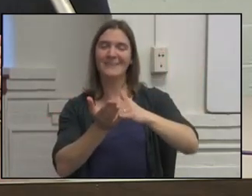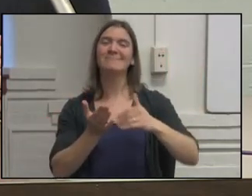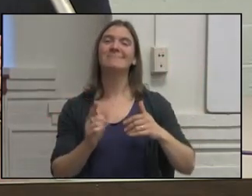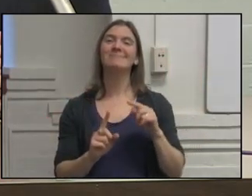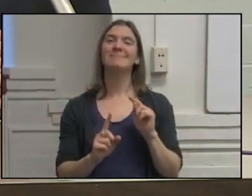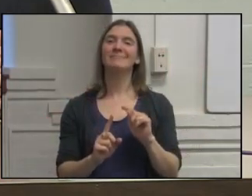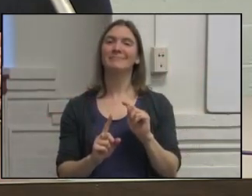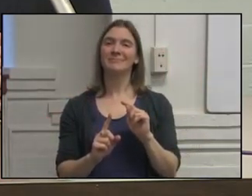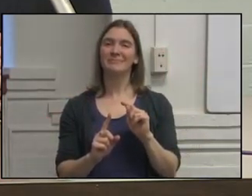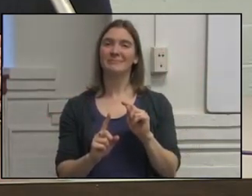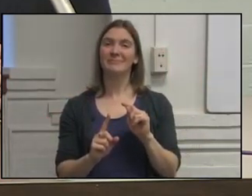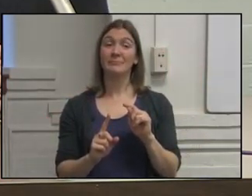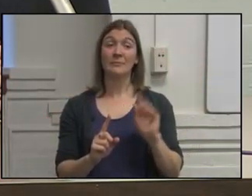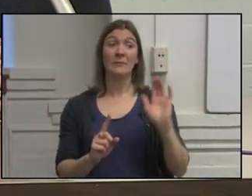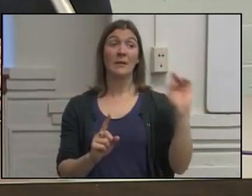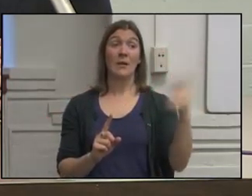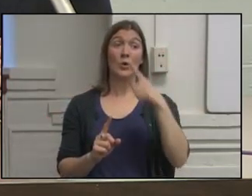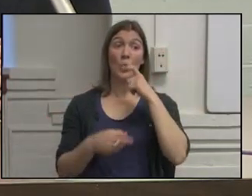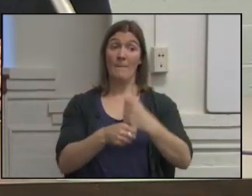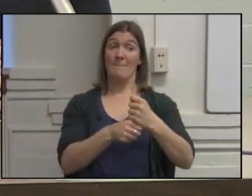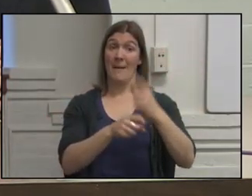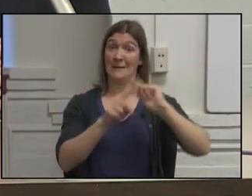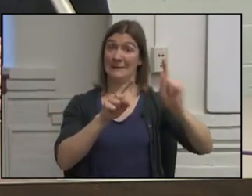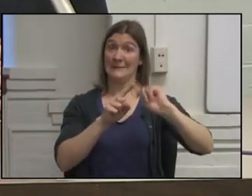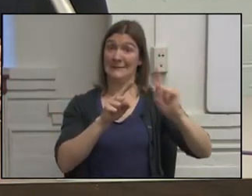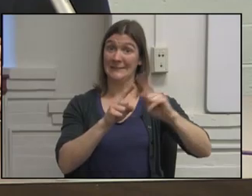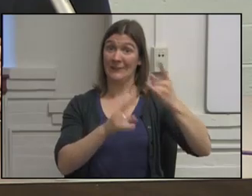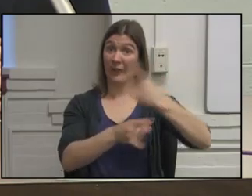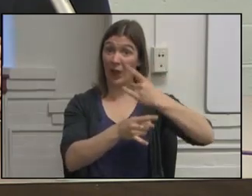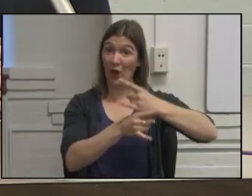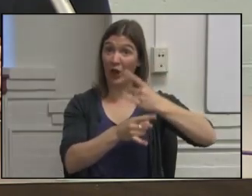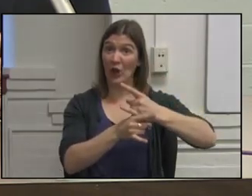the distillers are adding value to